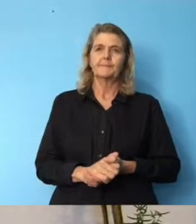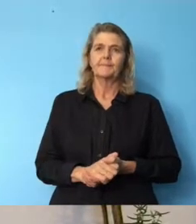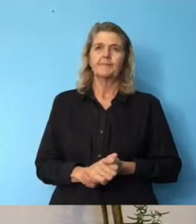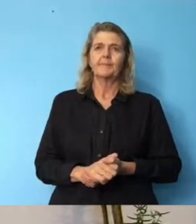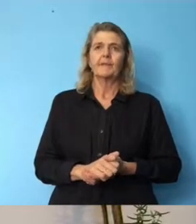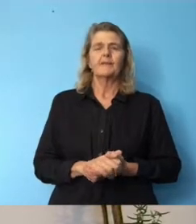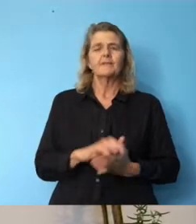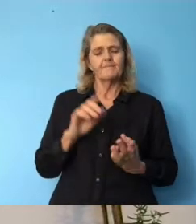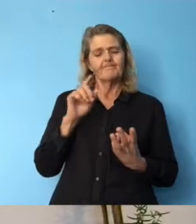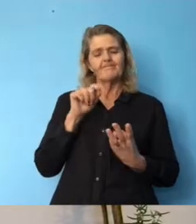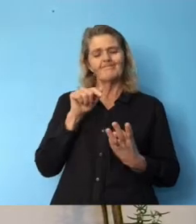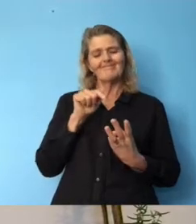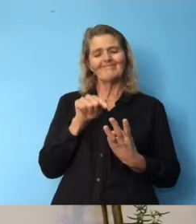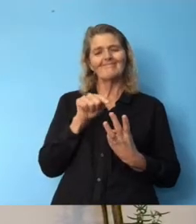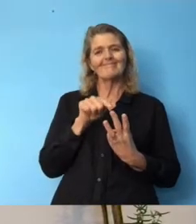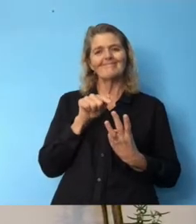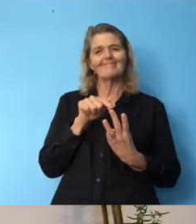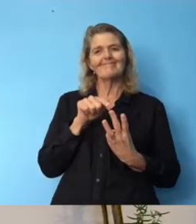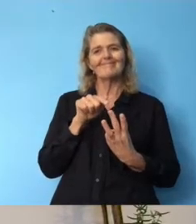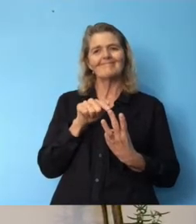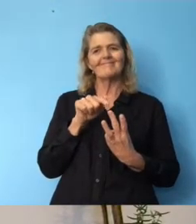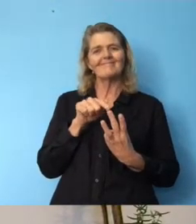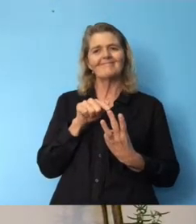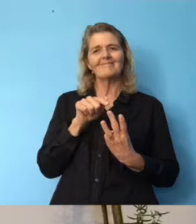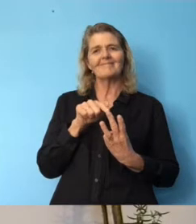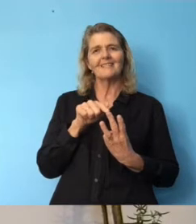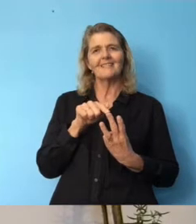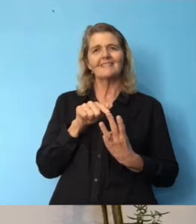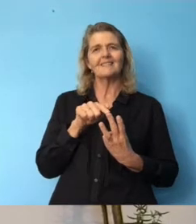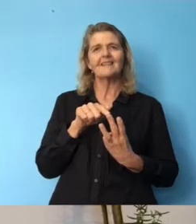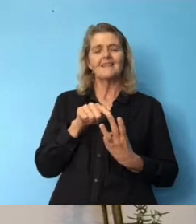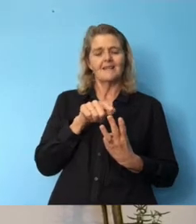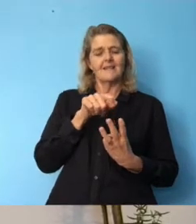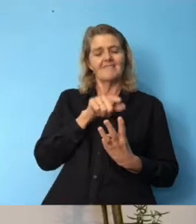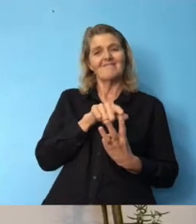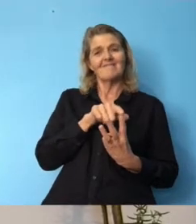And this purple's got more of the red in it, so I'll mix that in.